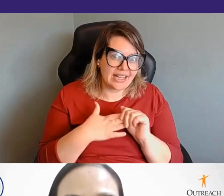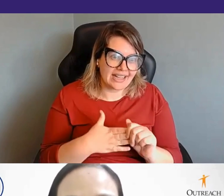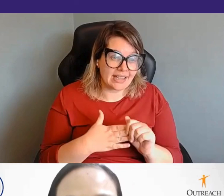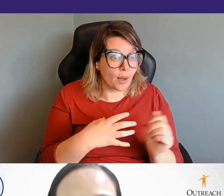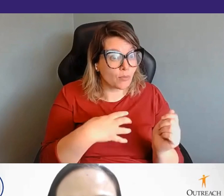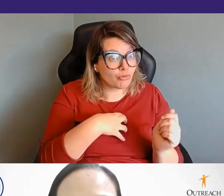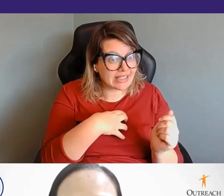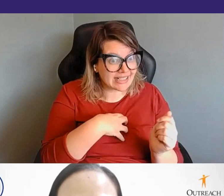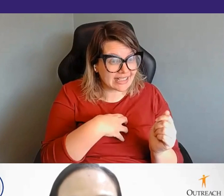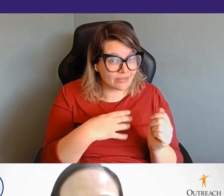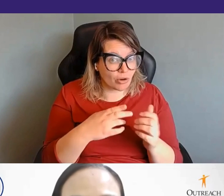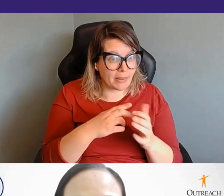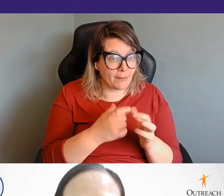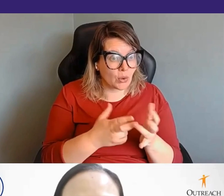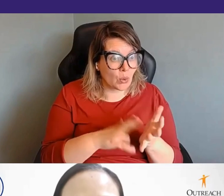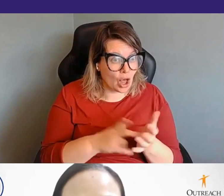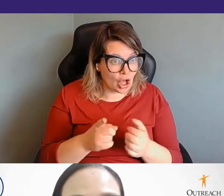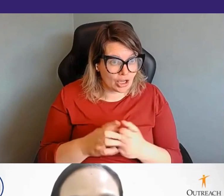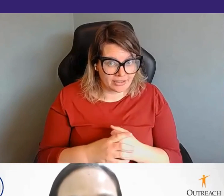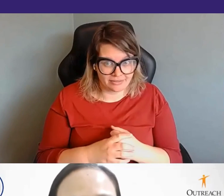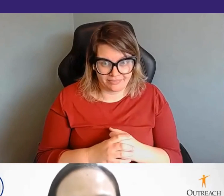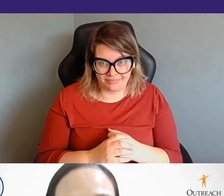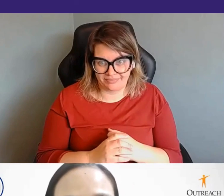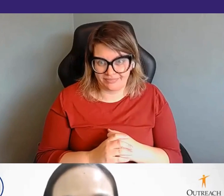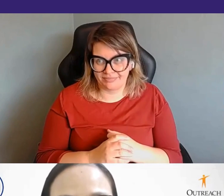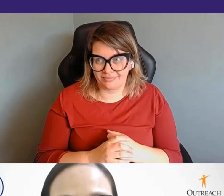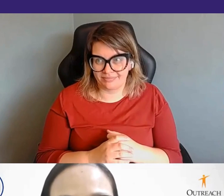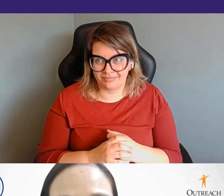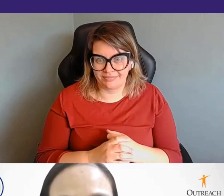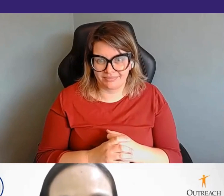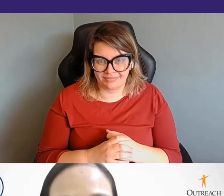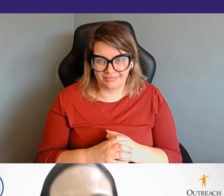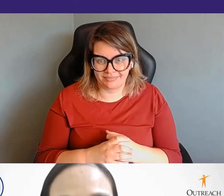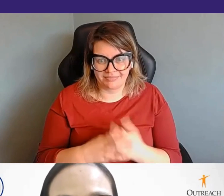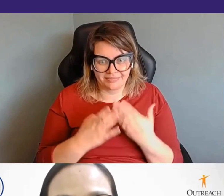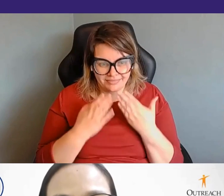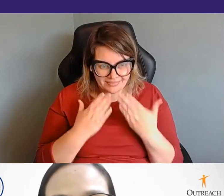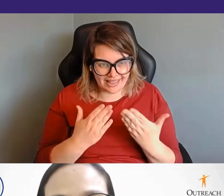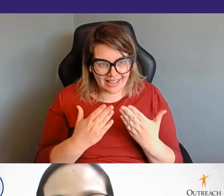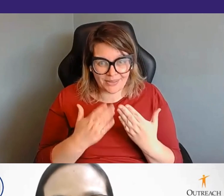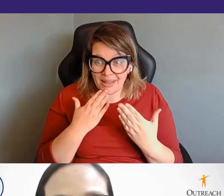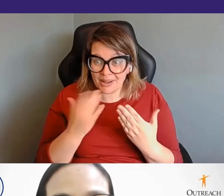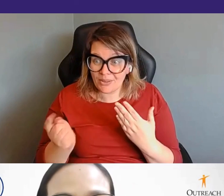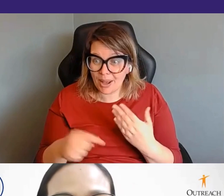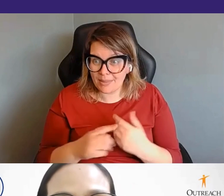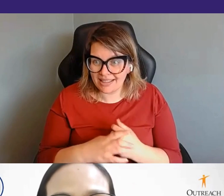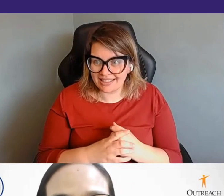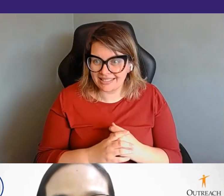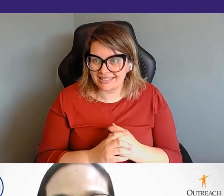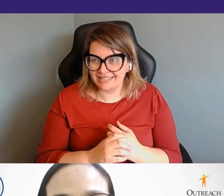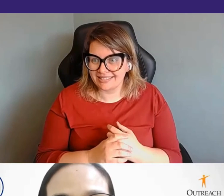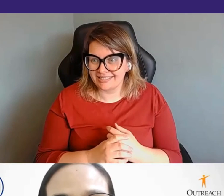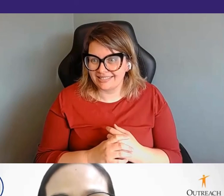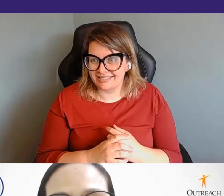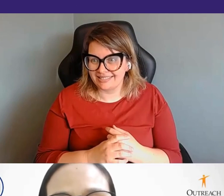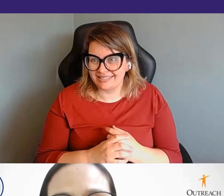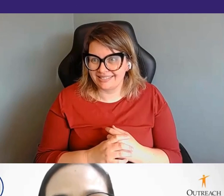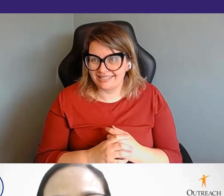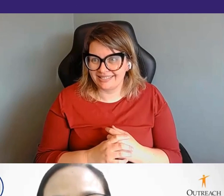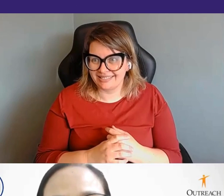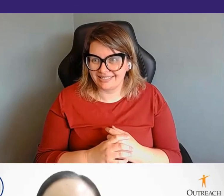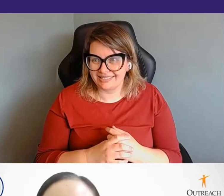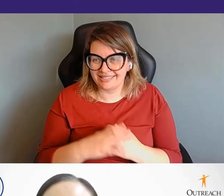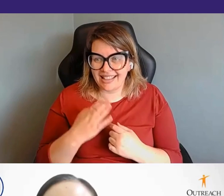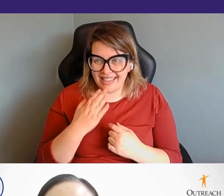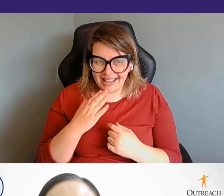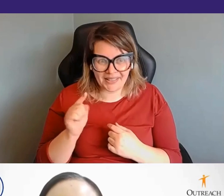president from Kapakulan, right, is with us. Yes. Yeah. Thanks for joining, Kuya. Oh, thank you. So Thank many you. of your